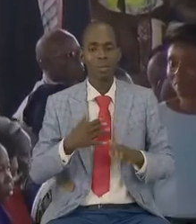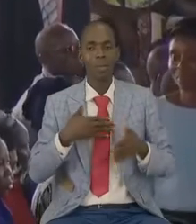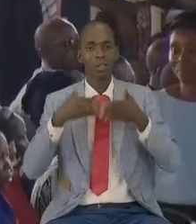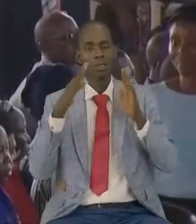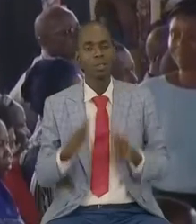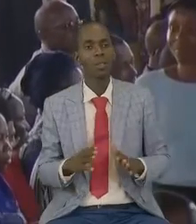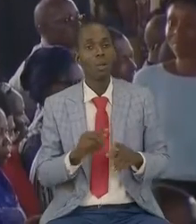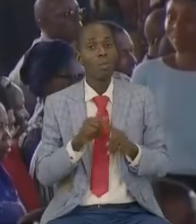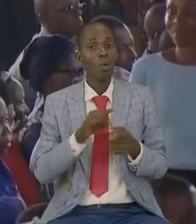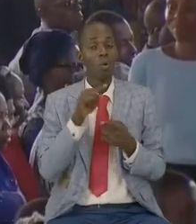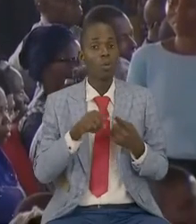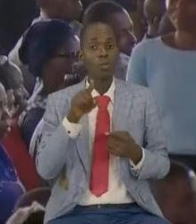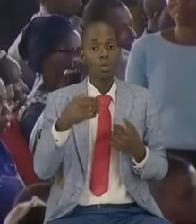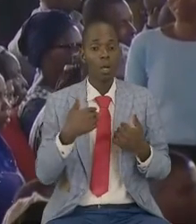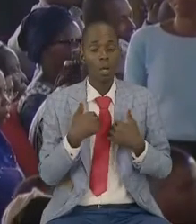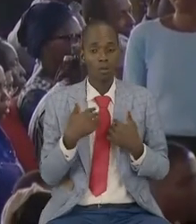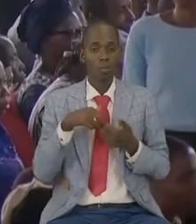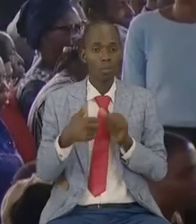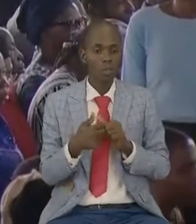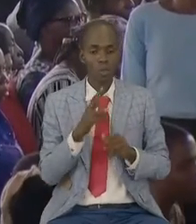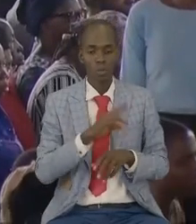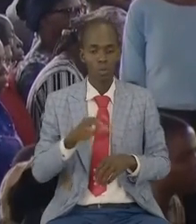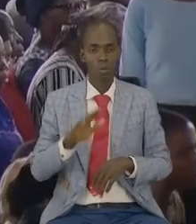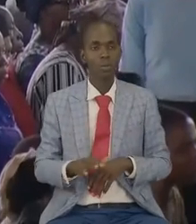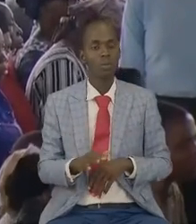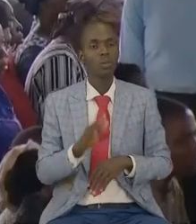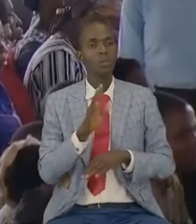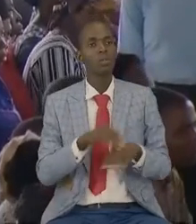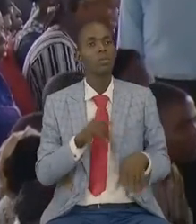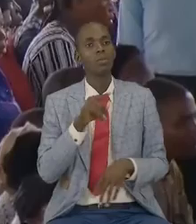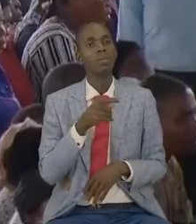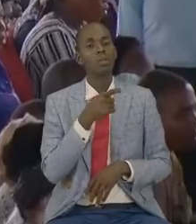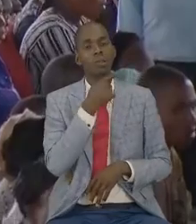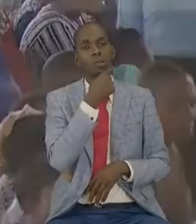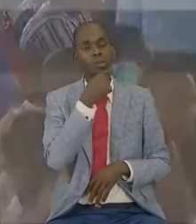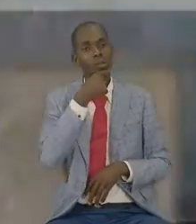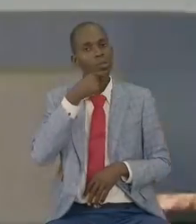when, no child now, what do you call her? Dry tree.